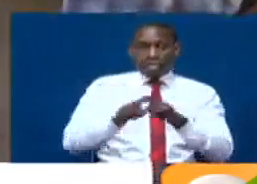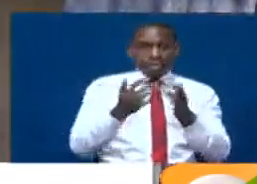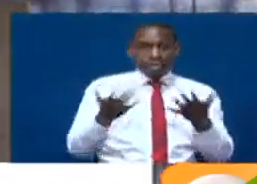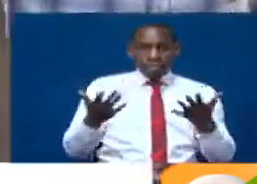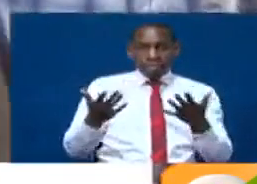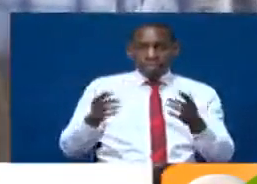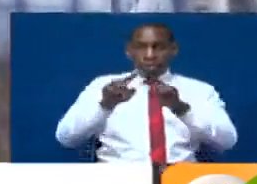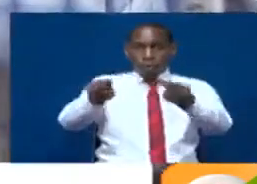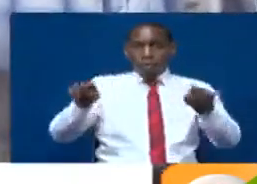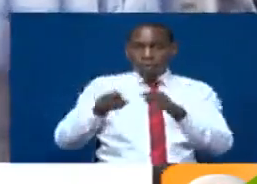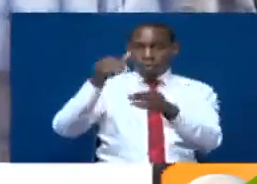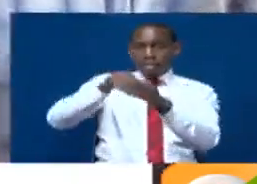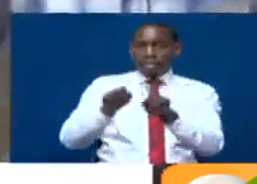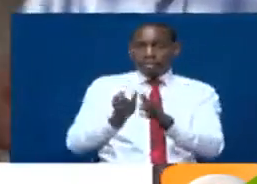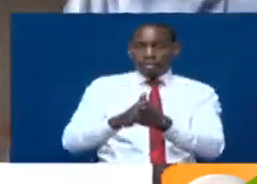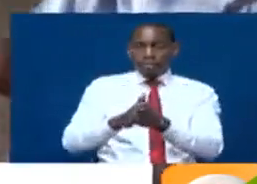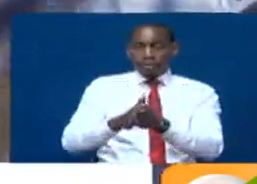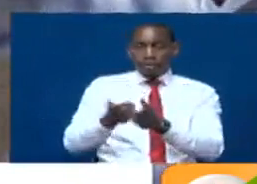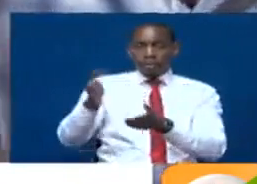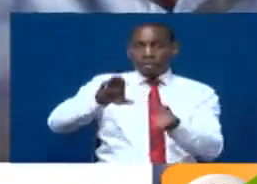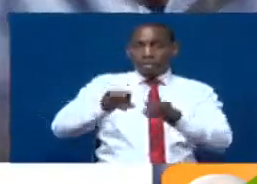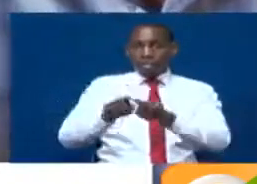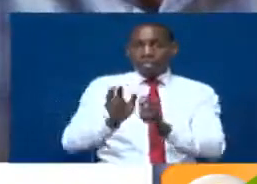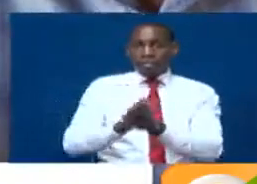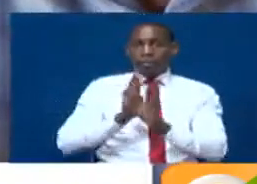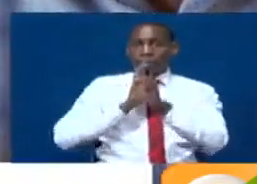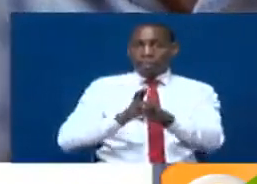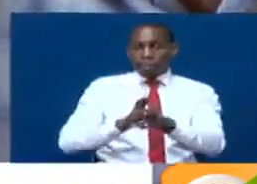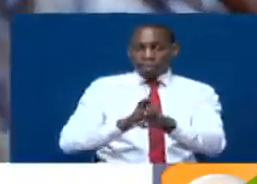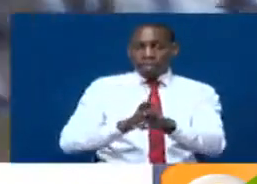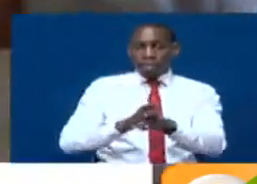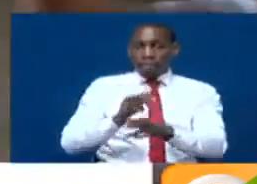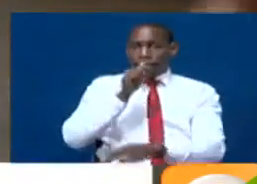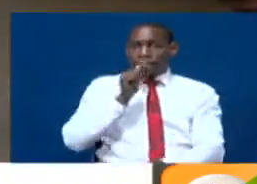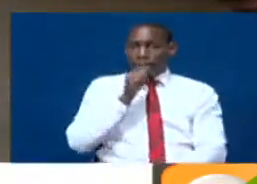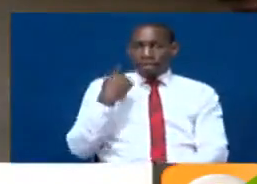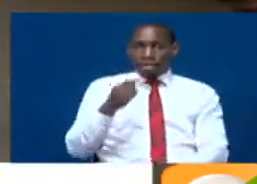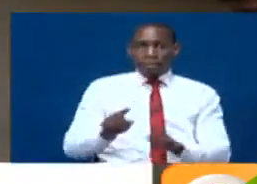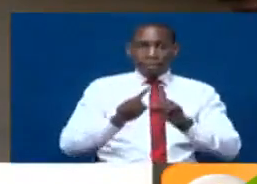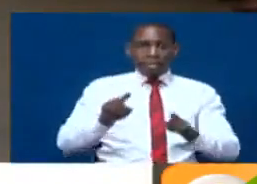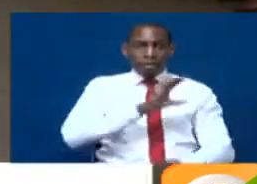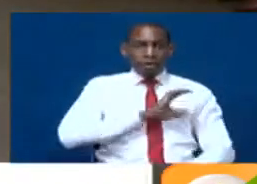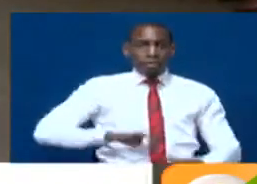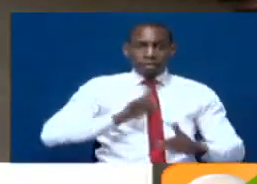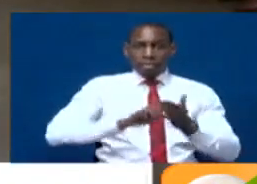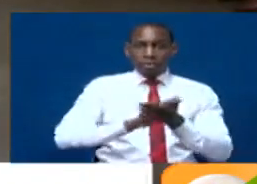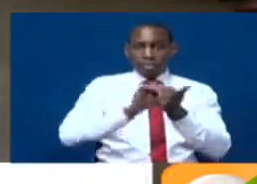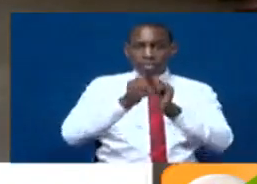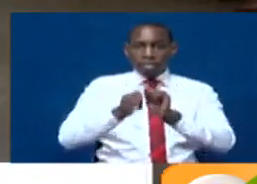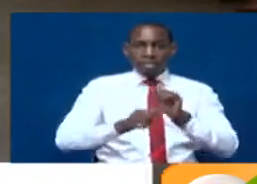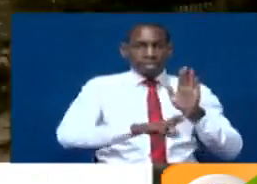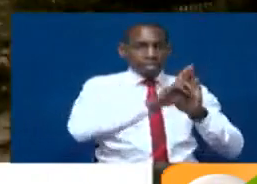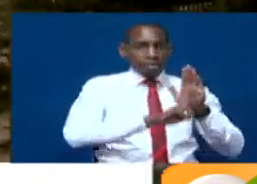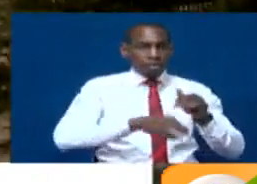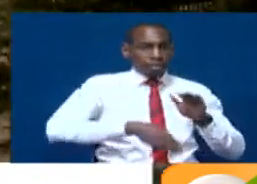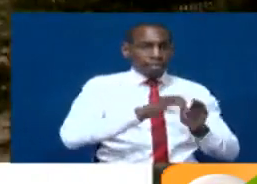from the ballot box, seal the box, and record the sealed serial numbers. Nonetheless, the Commission says despite the amendment regulations being